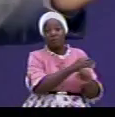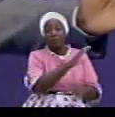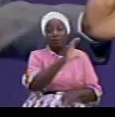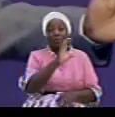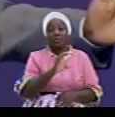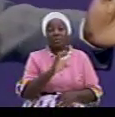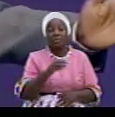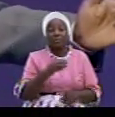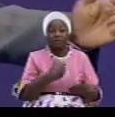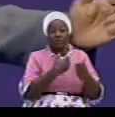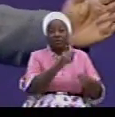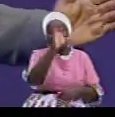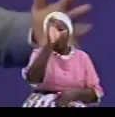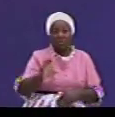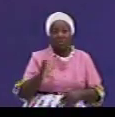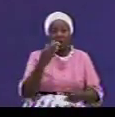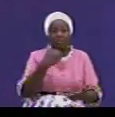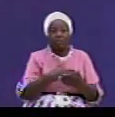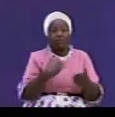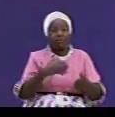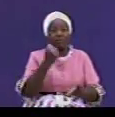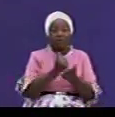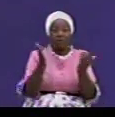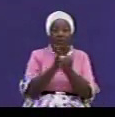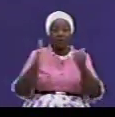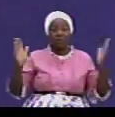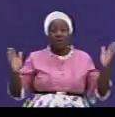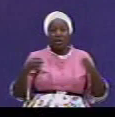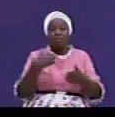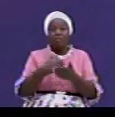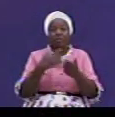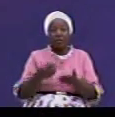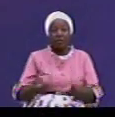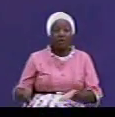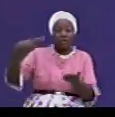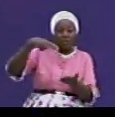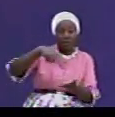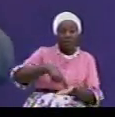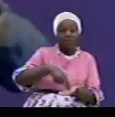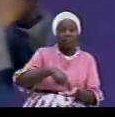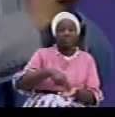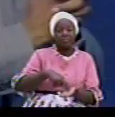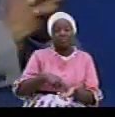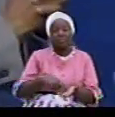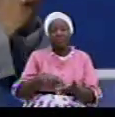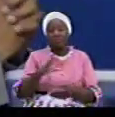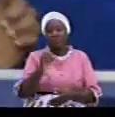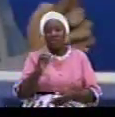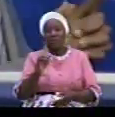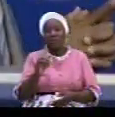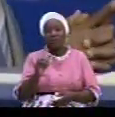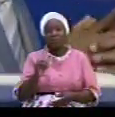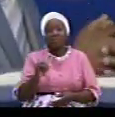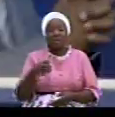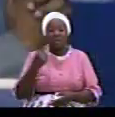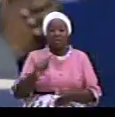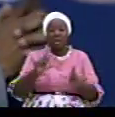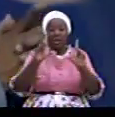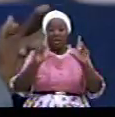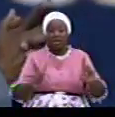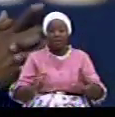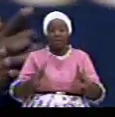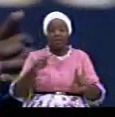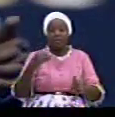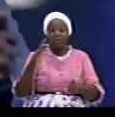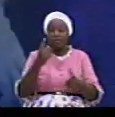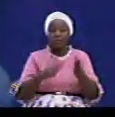before crucifixion, before resurrection, and so the limit of what he